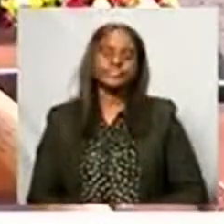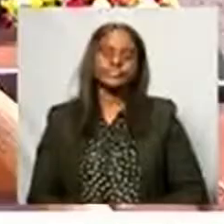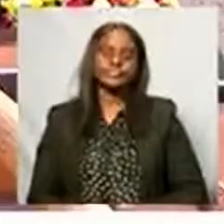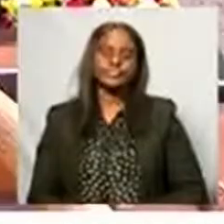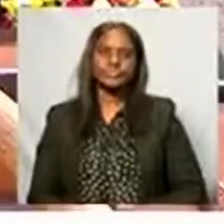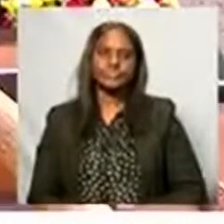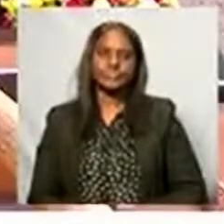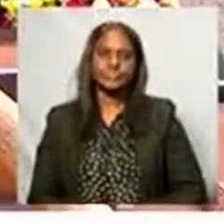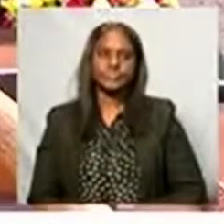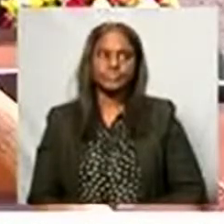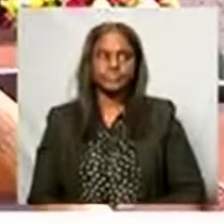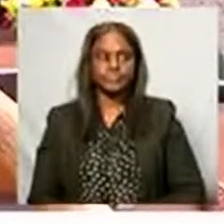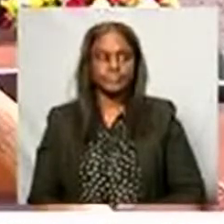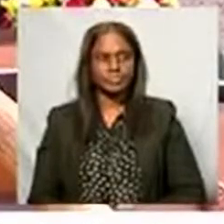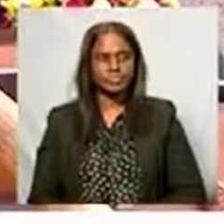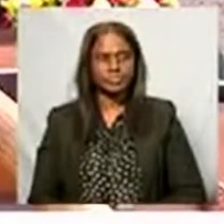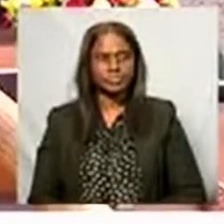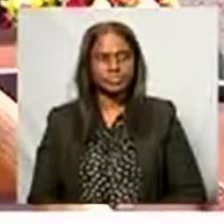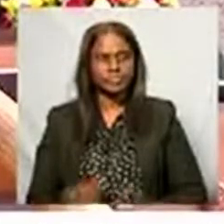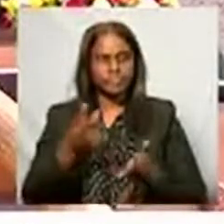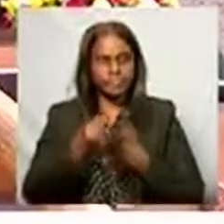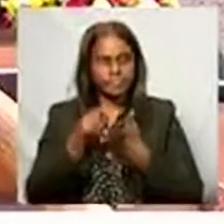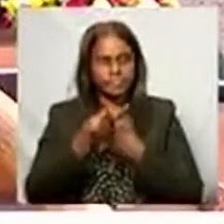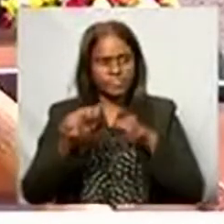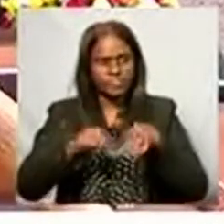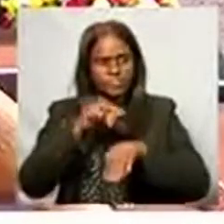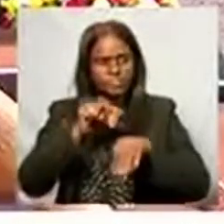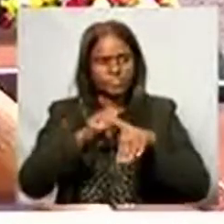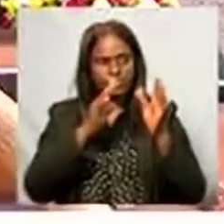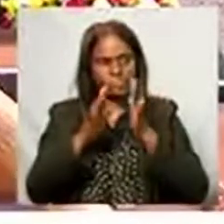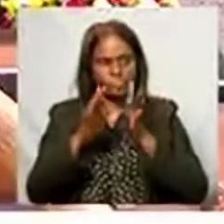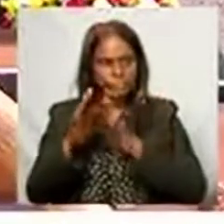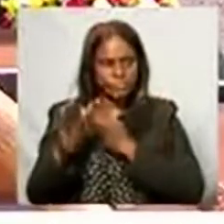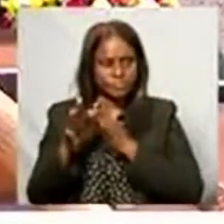you. The Honorable Minister of Finance and National Planning.